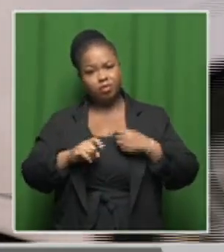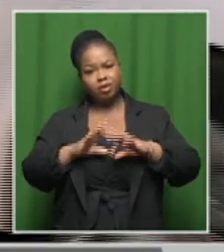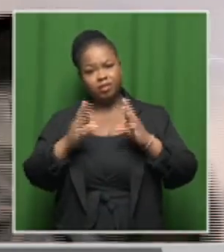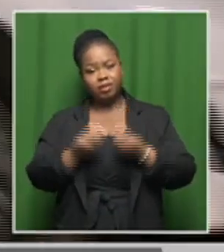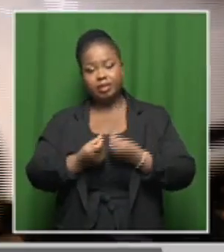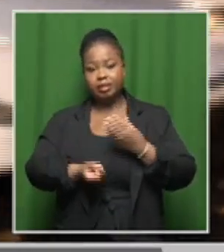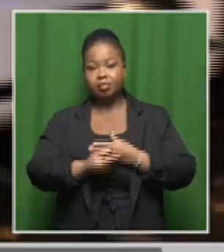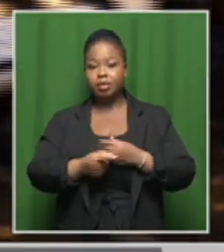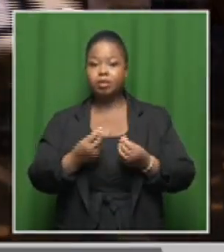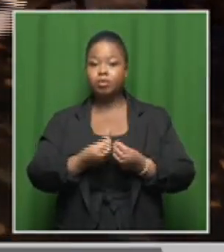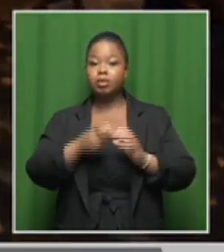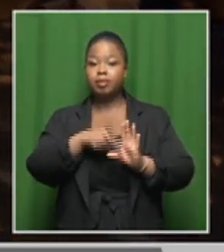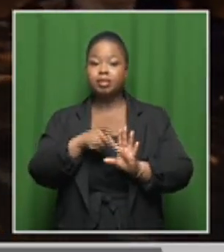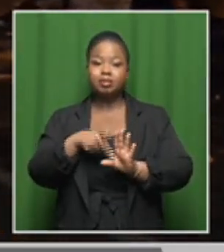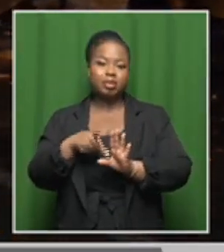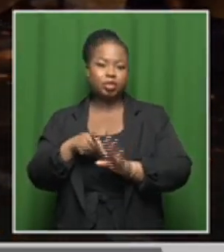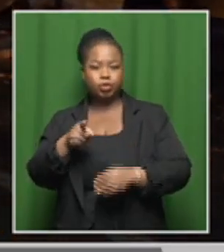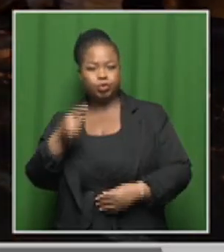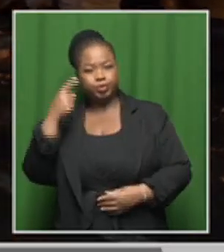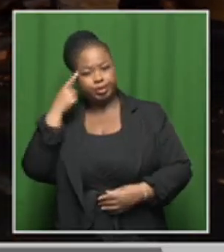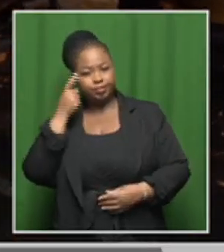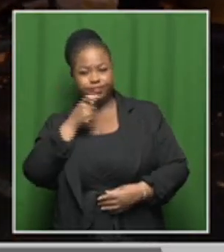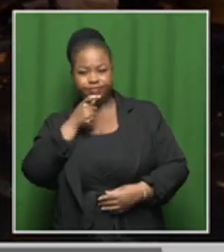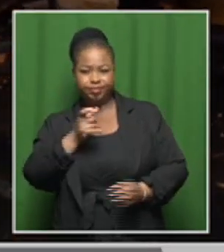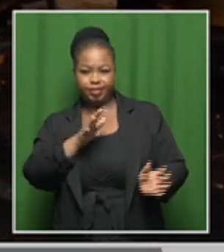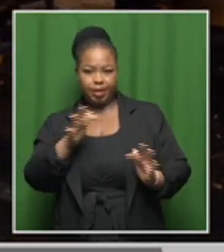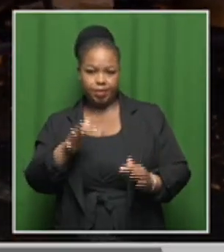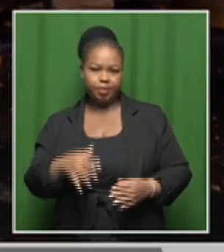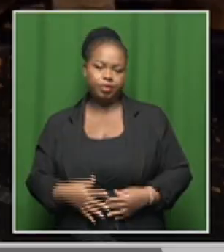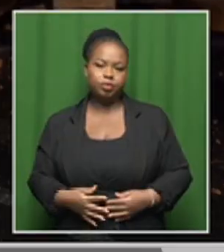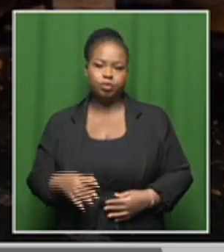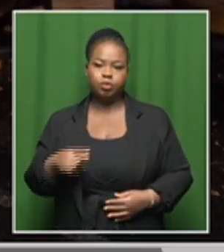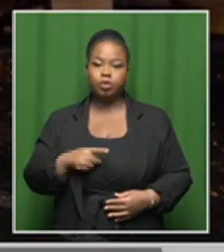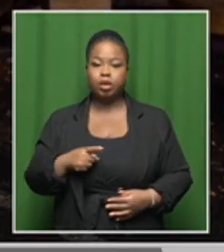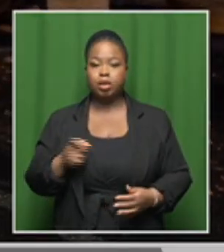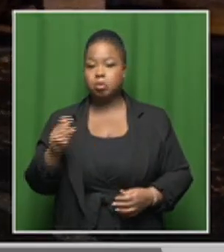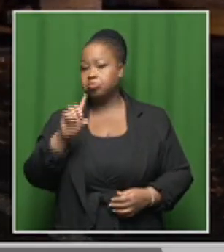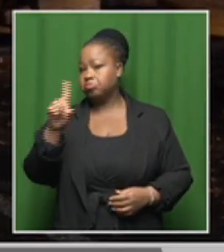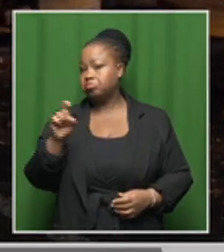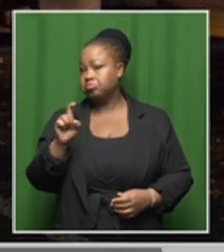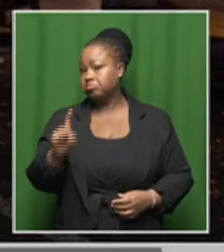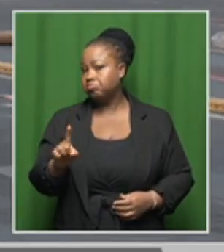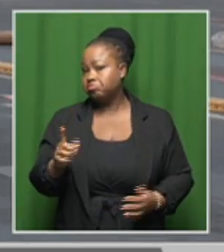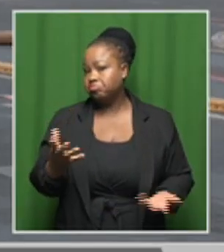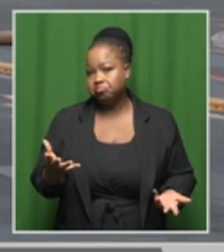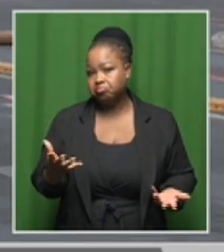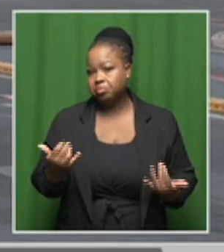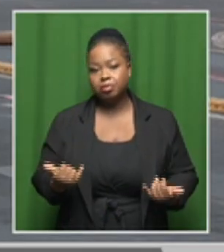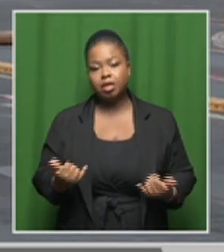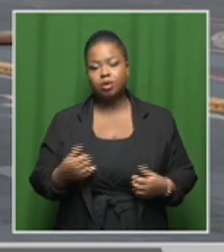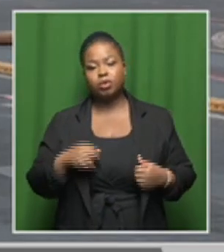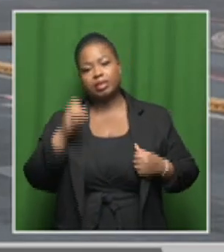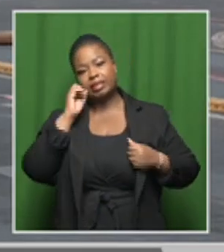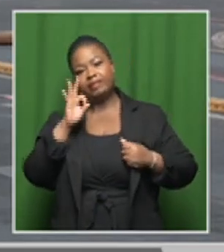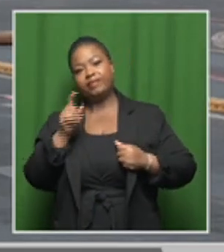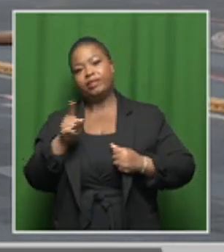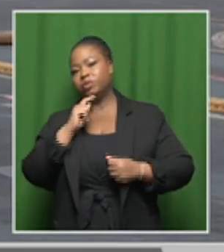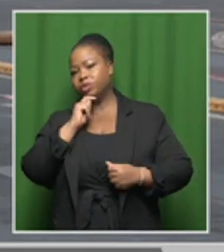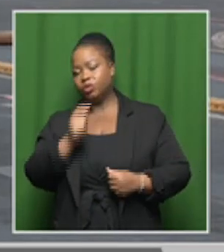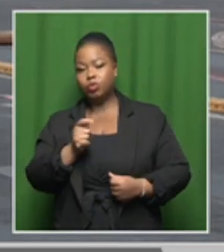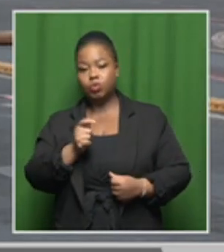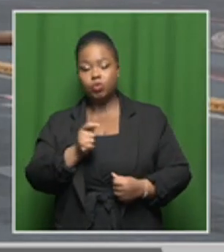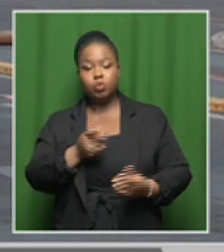with the participation paradox, how would you weigh in? Because now there's all raising questions about if this is the